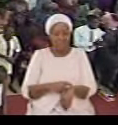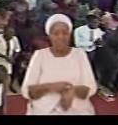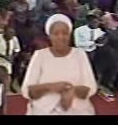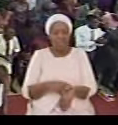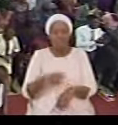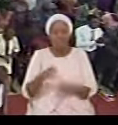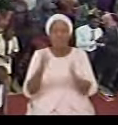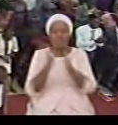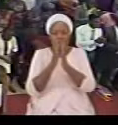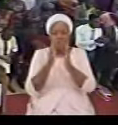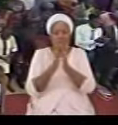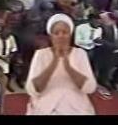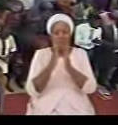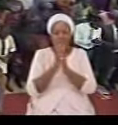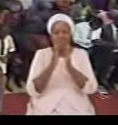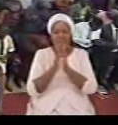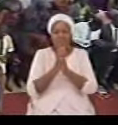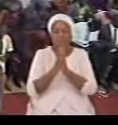Tell the Lord, tell the Lord.